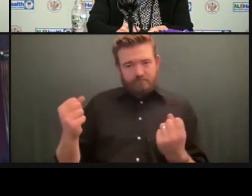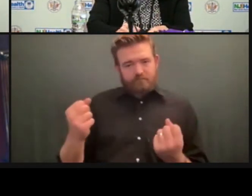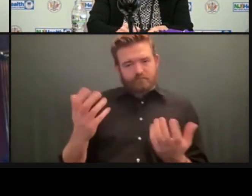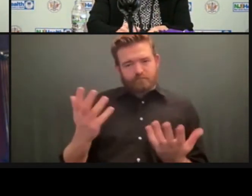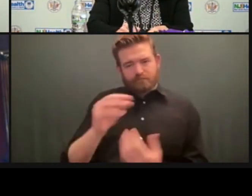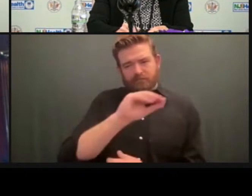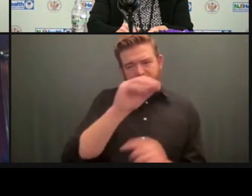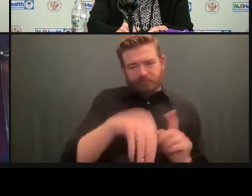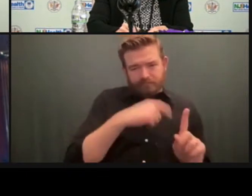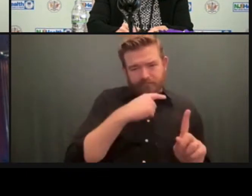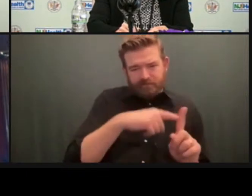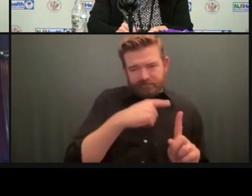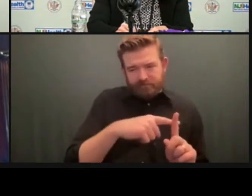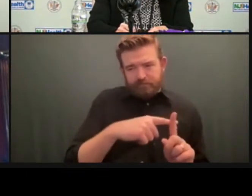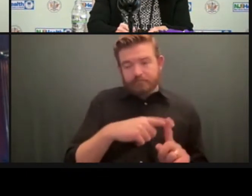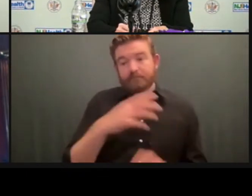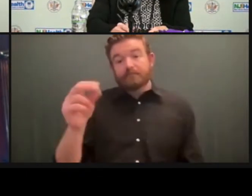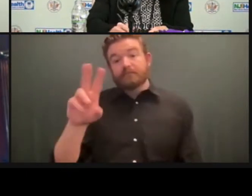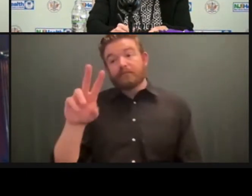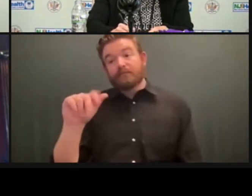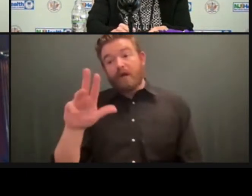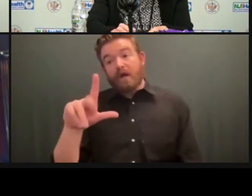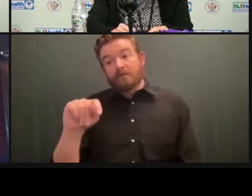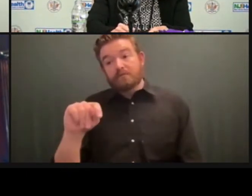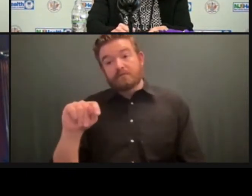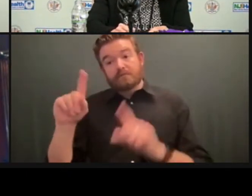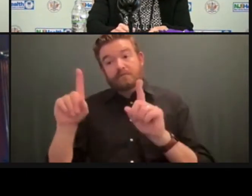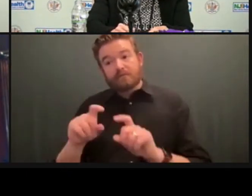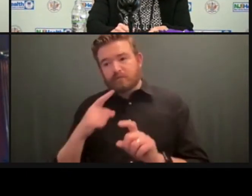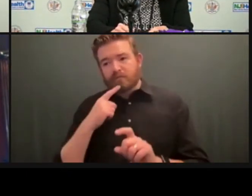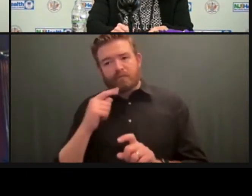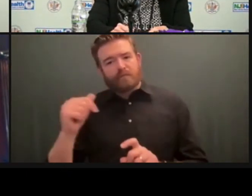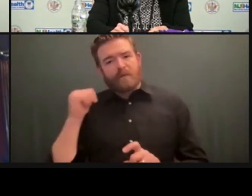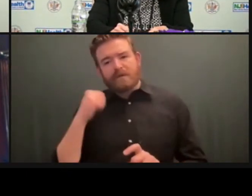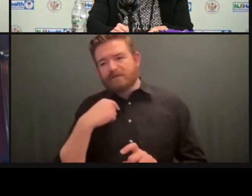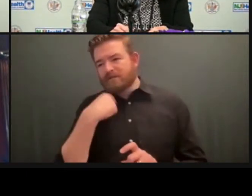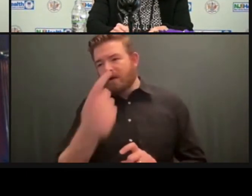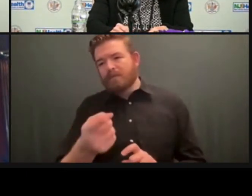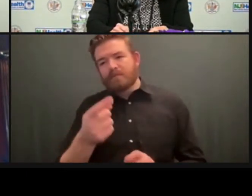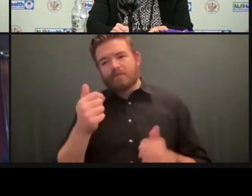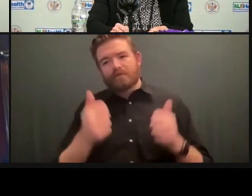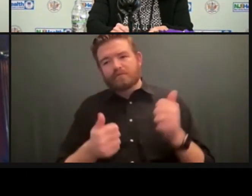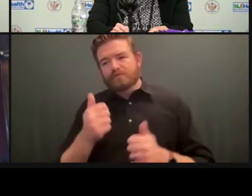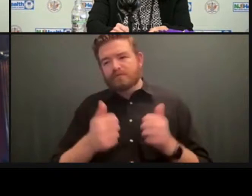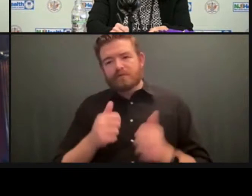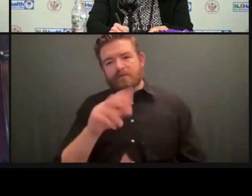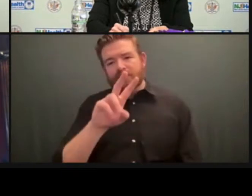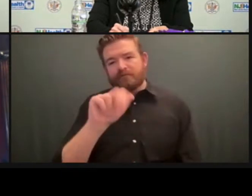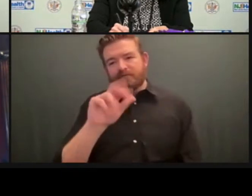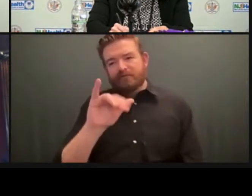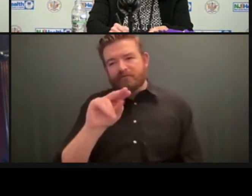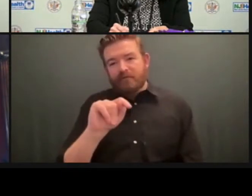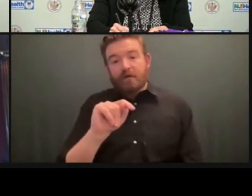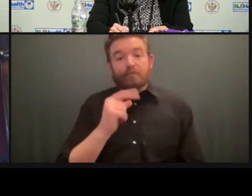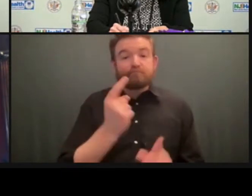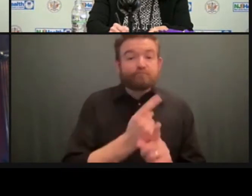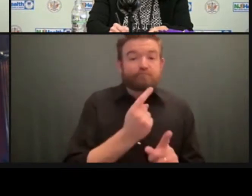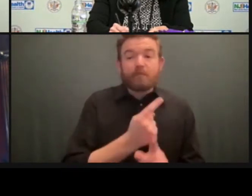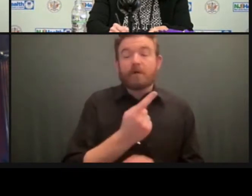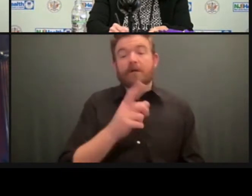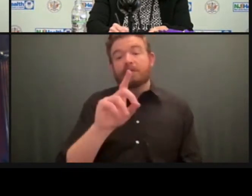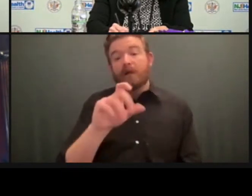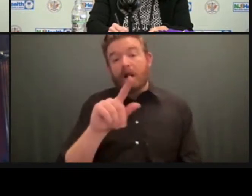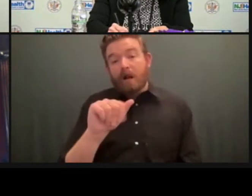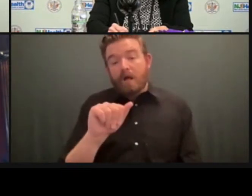Vault test? They said they don't give that out. And also, you were speaking a lot about this today, but again, obviously hospitalizations